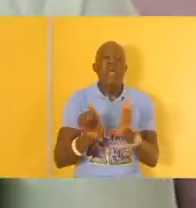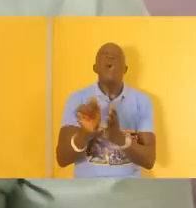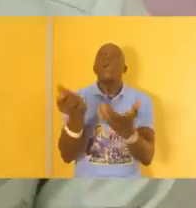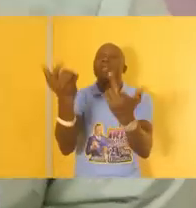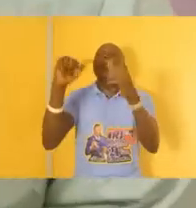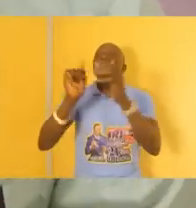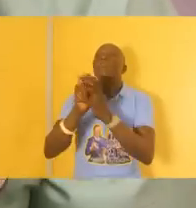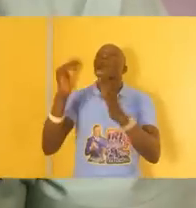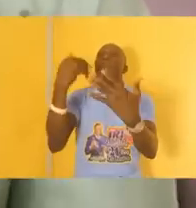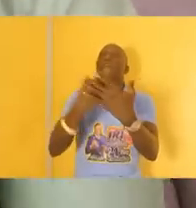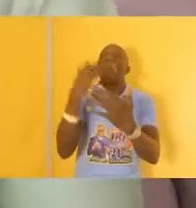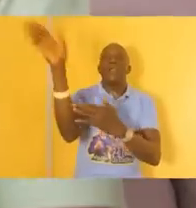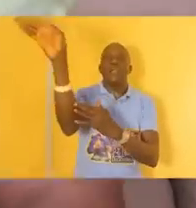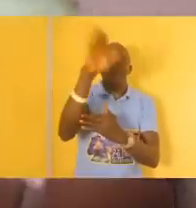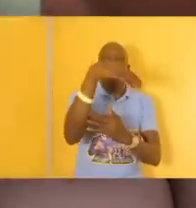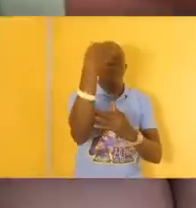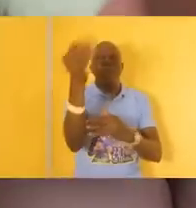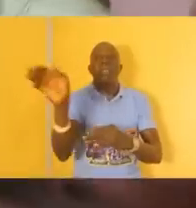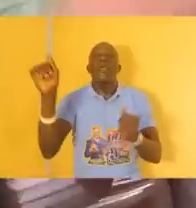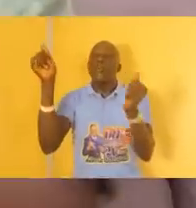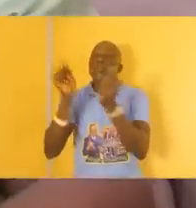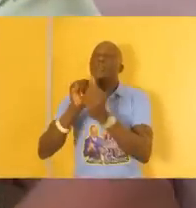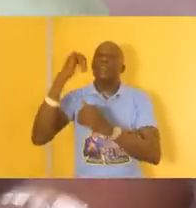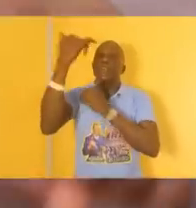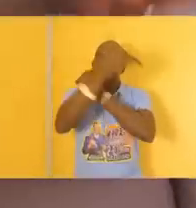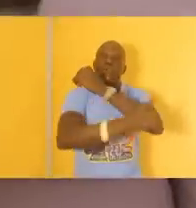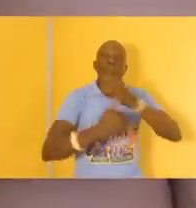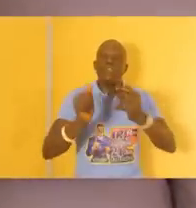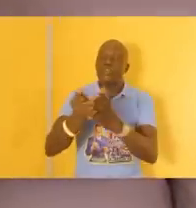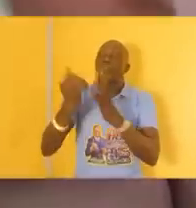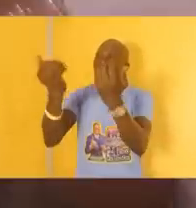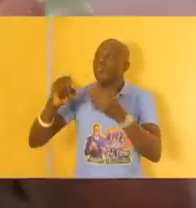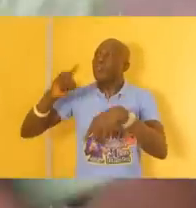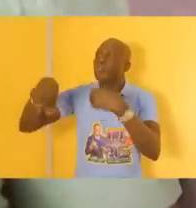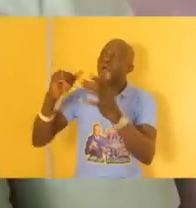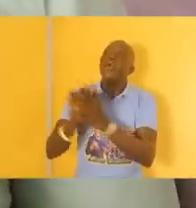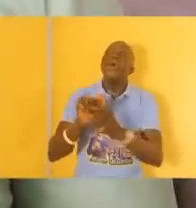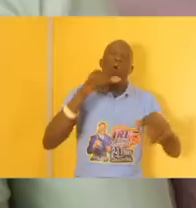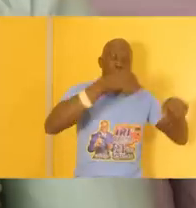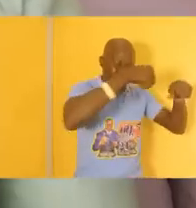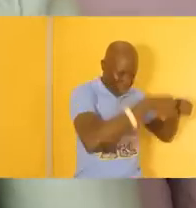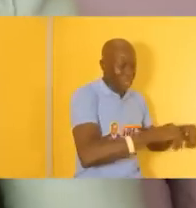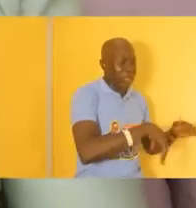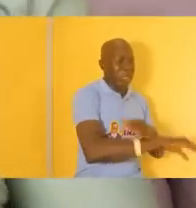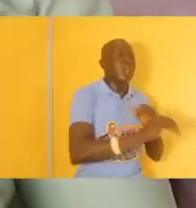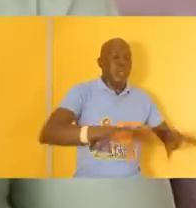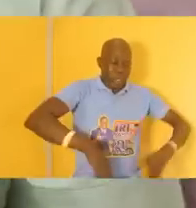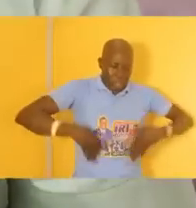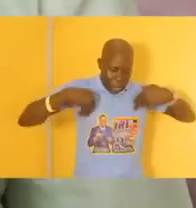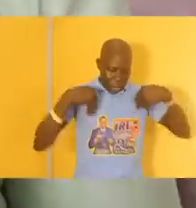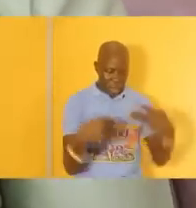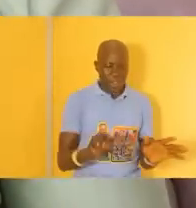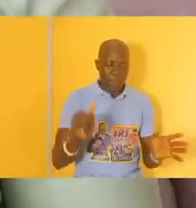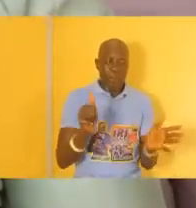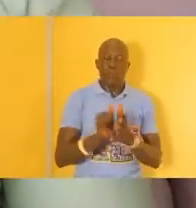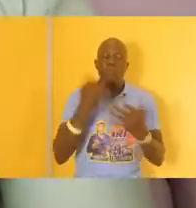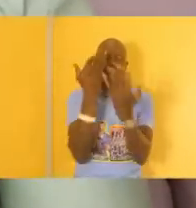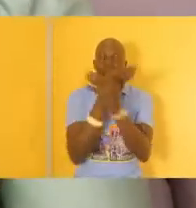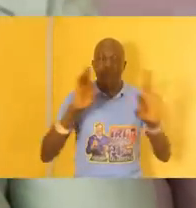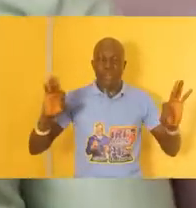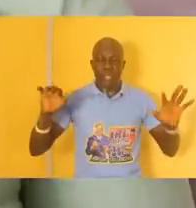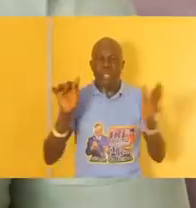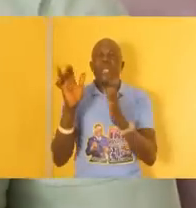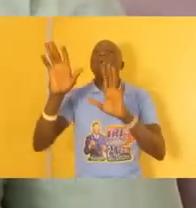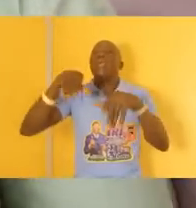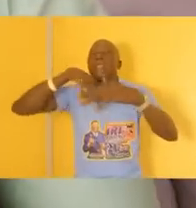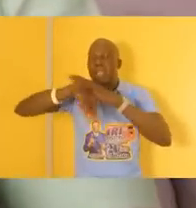In the mighty name of Jesus. Those who are hearing me, that believe, I authorize. What you are. God, we answer